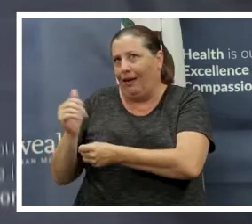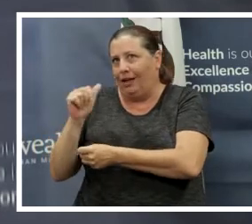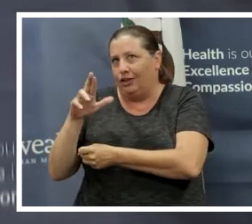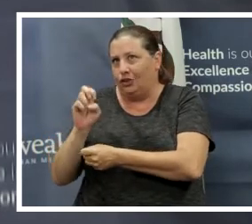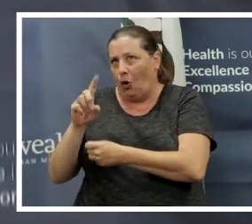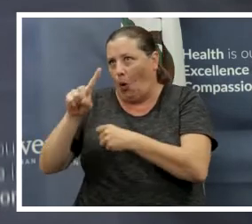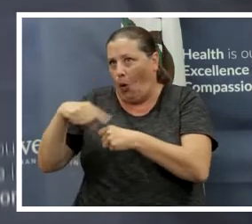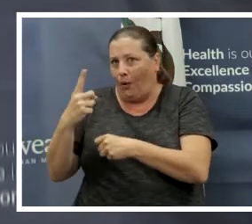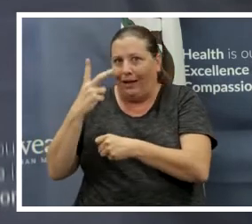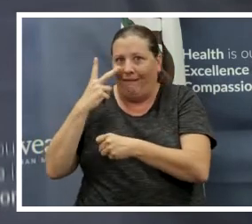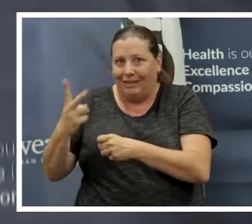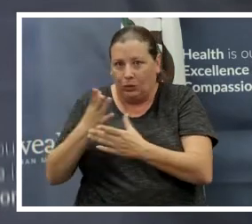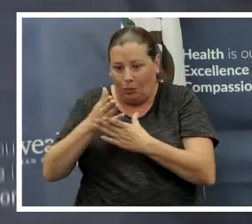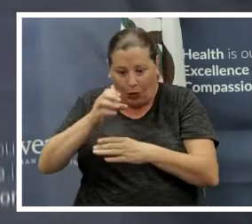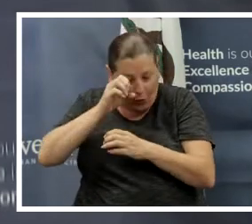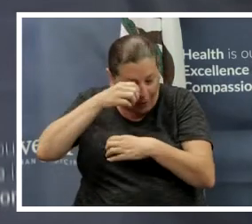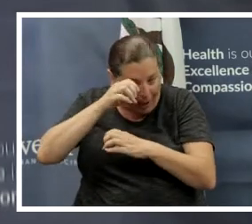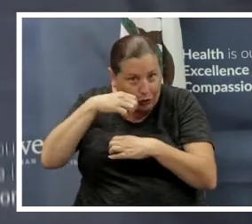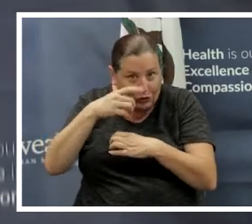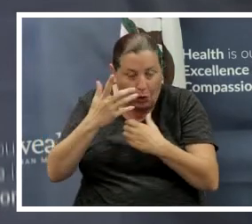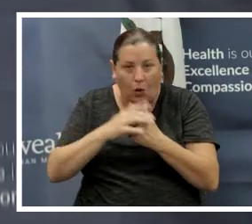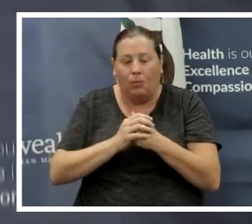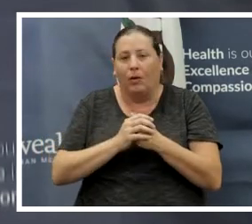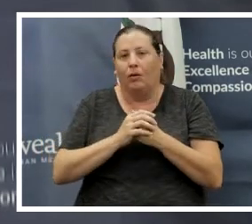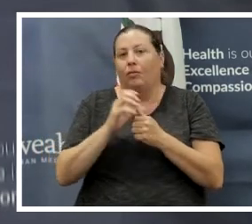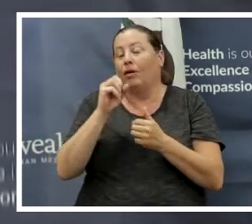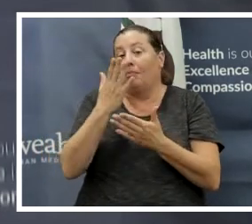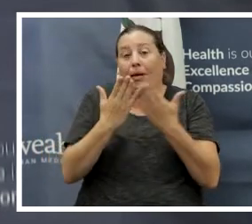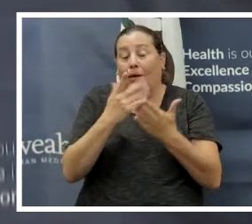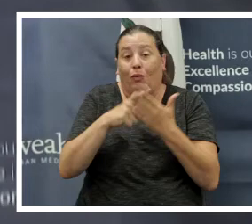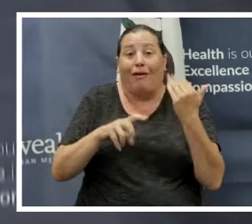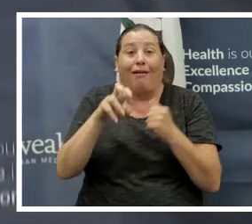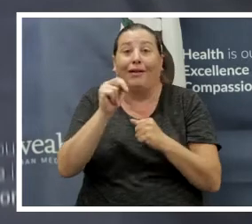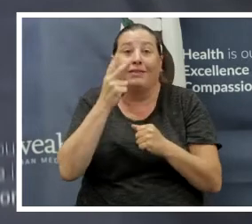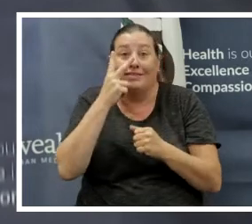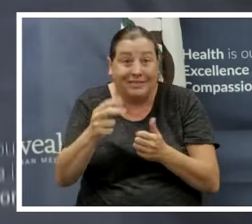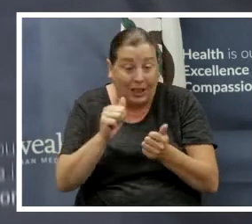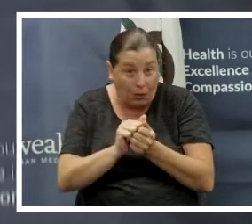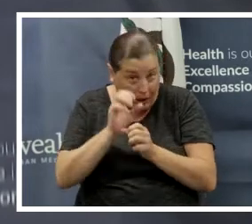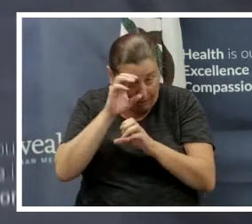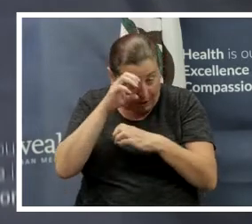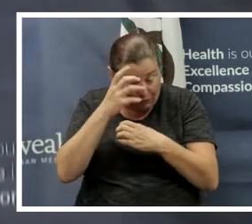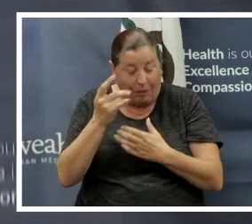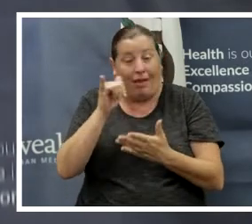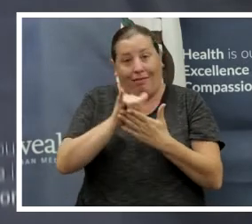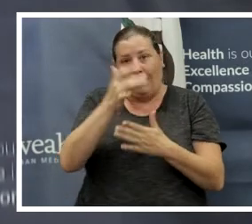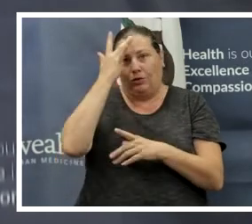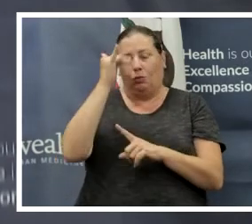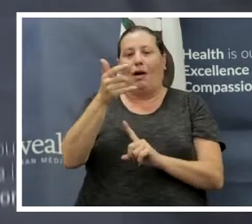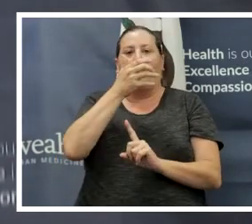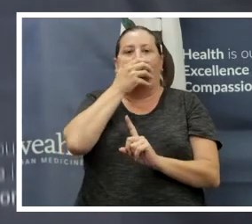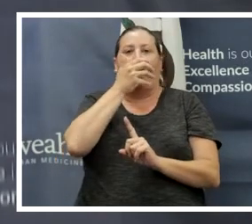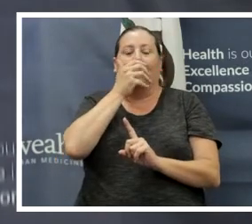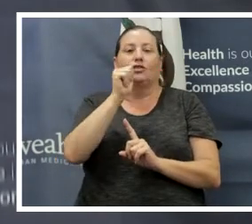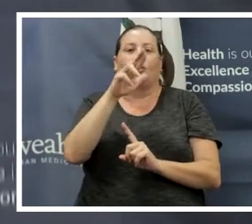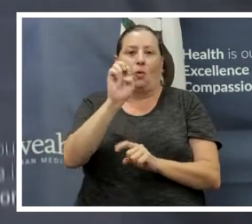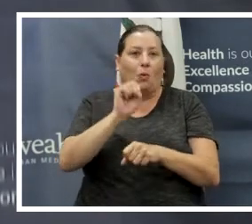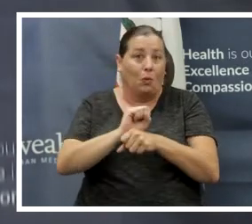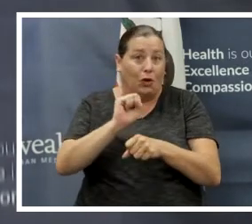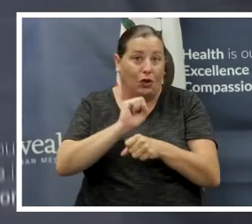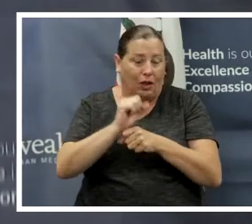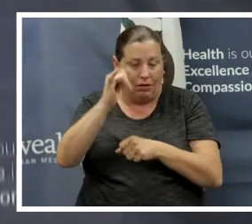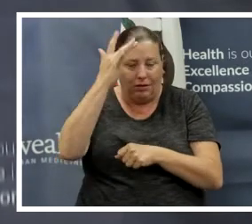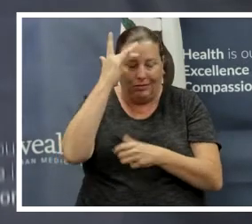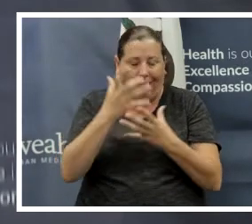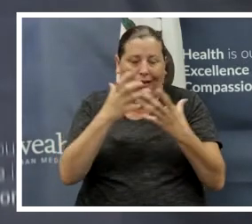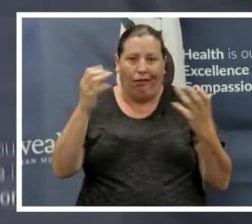and then even down into areas where you cannot see things even with a microscope. And that's where masks are actually working, and that's why there's a lot of misinformation about